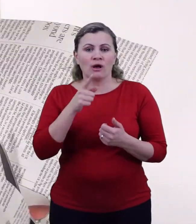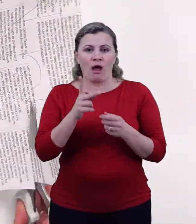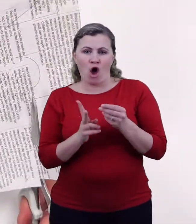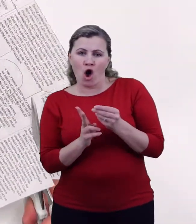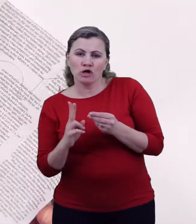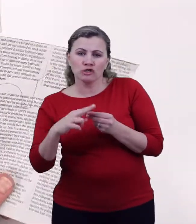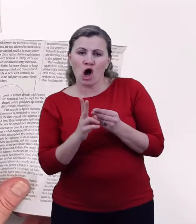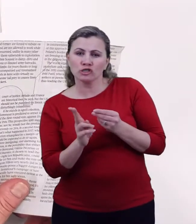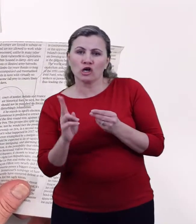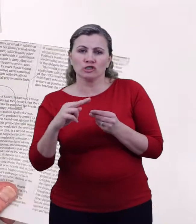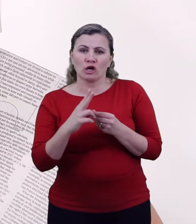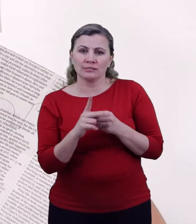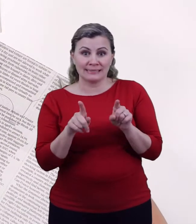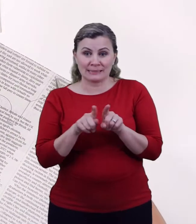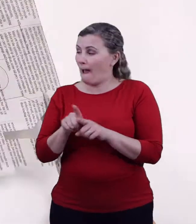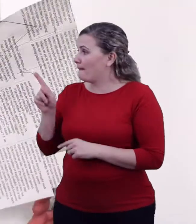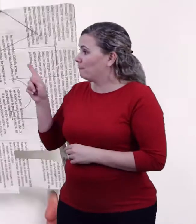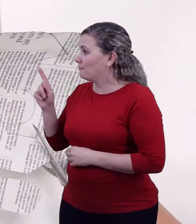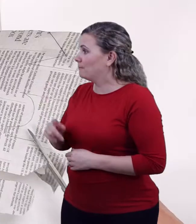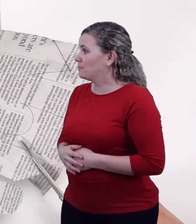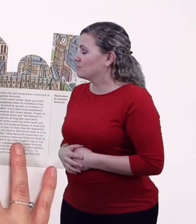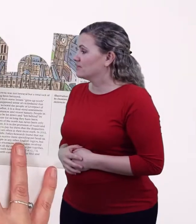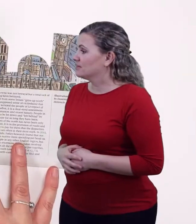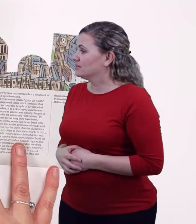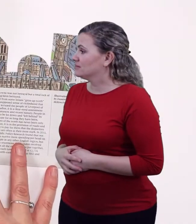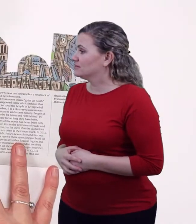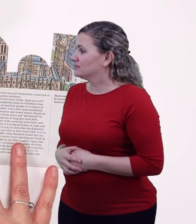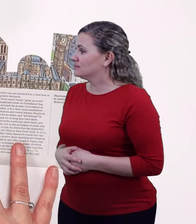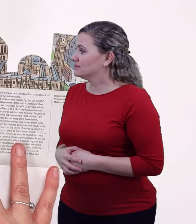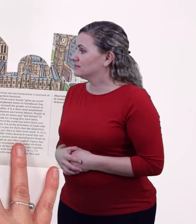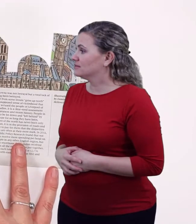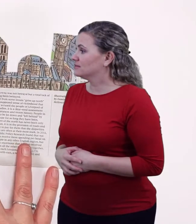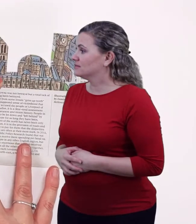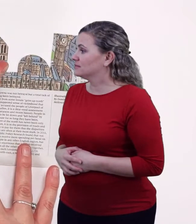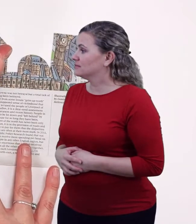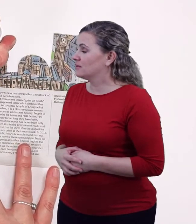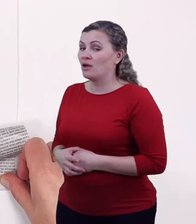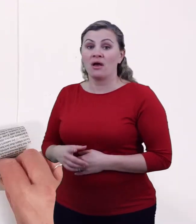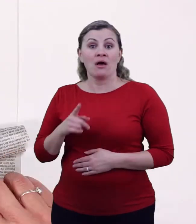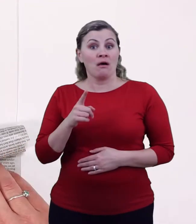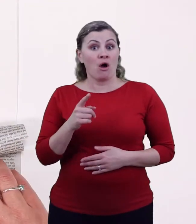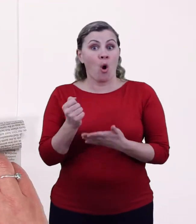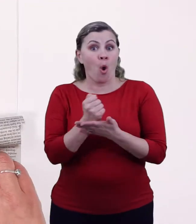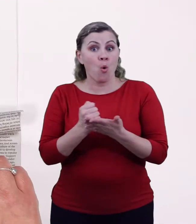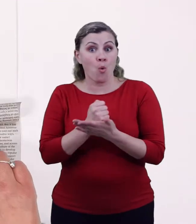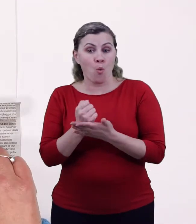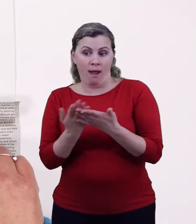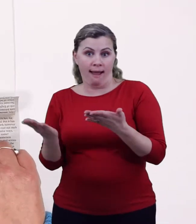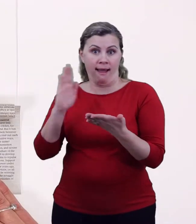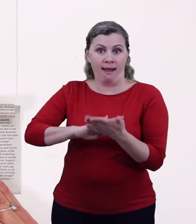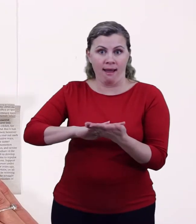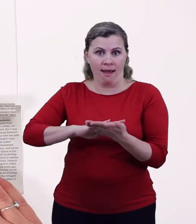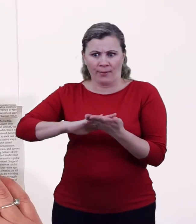Cut along both of your newspaper sheets along your drawn lines and stick the background newspaper buildings with glue to the bottom of your plain